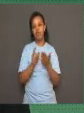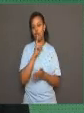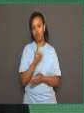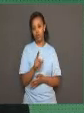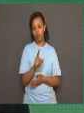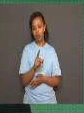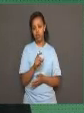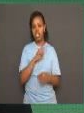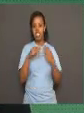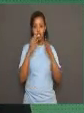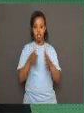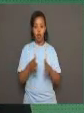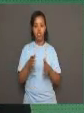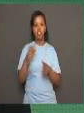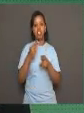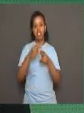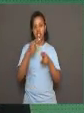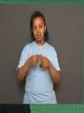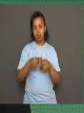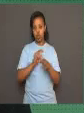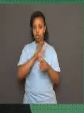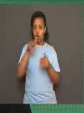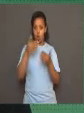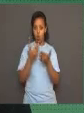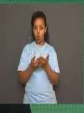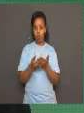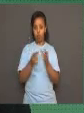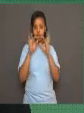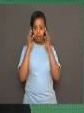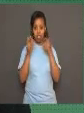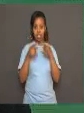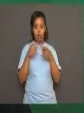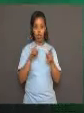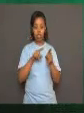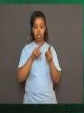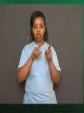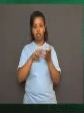The scientific names for all the cats are